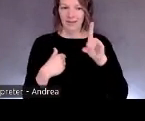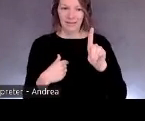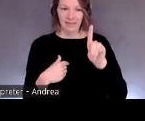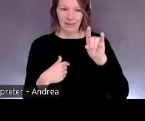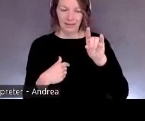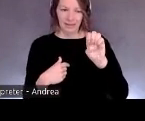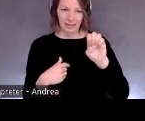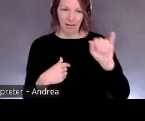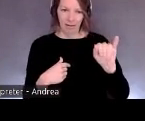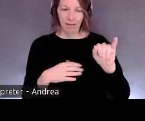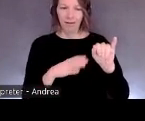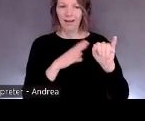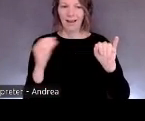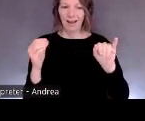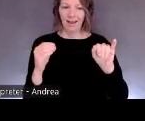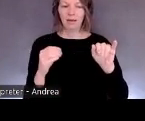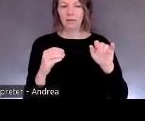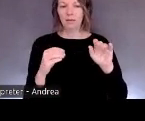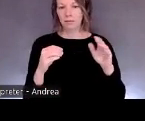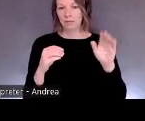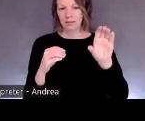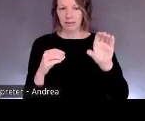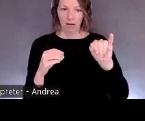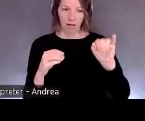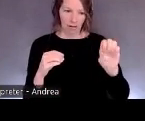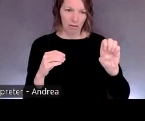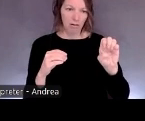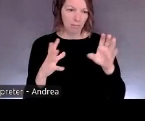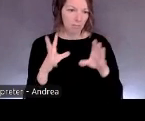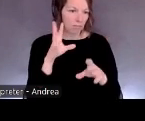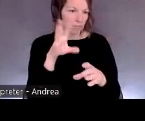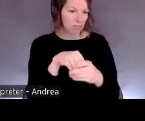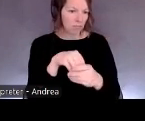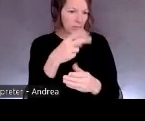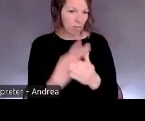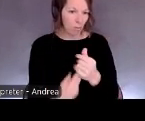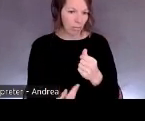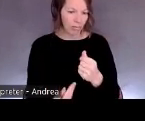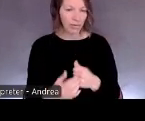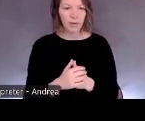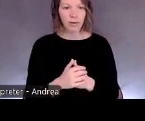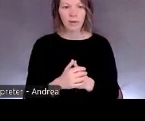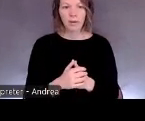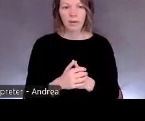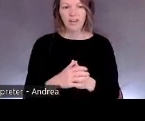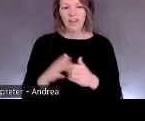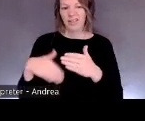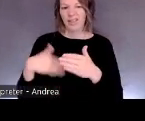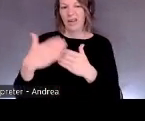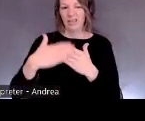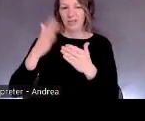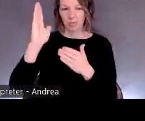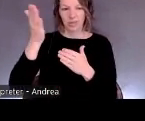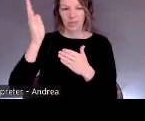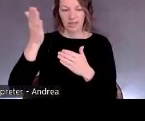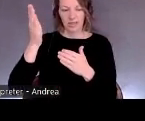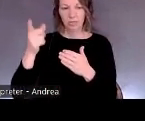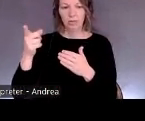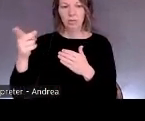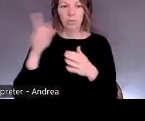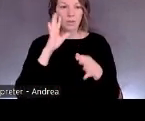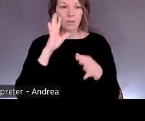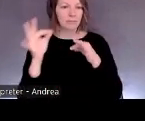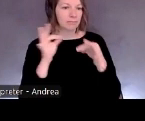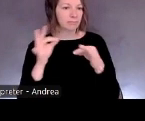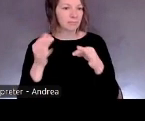as having a C comparative and international education focus. In Dario, in the next presentation, will be